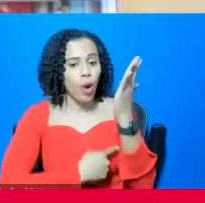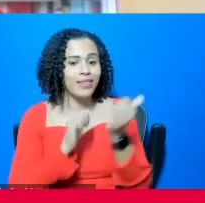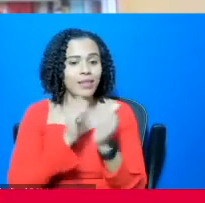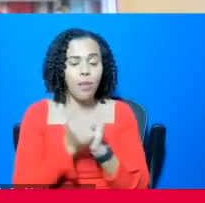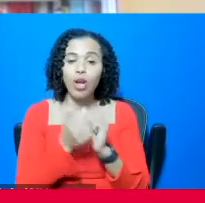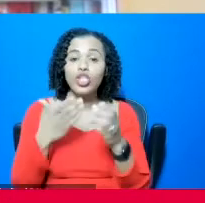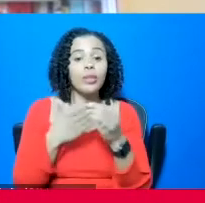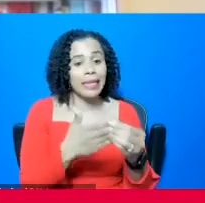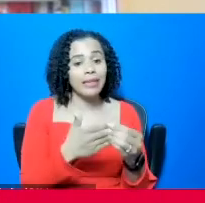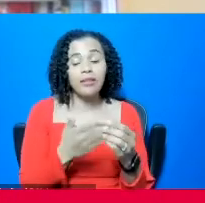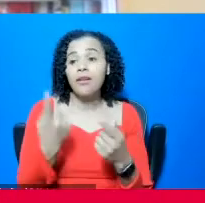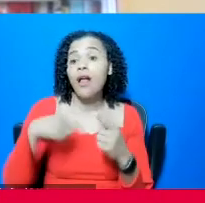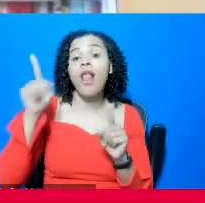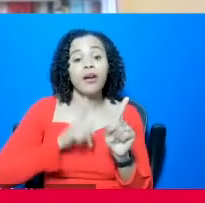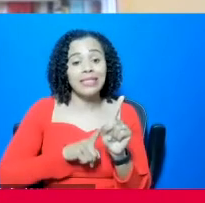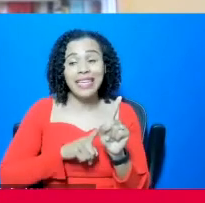and